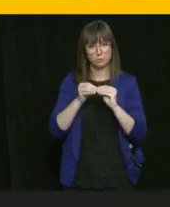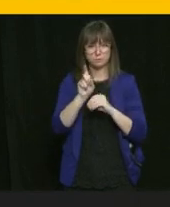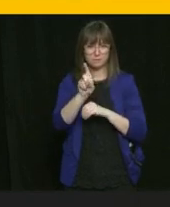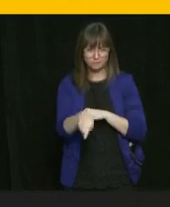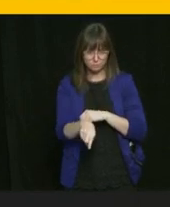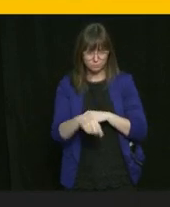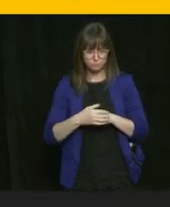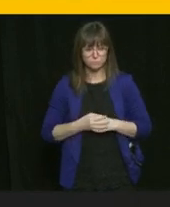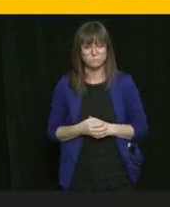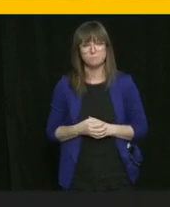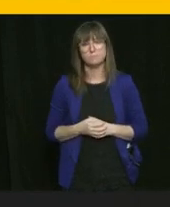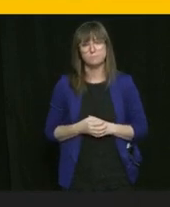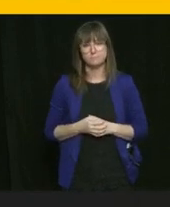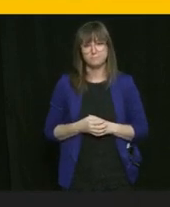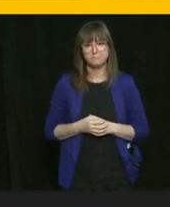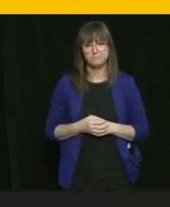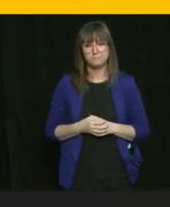again.